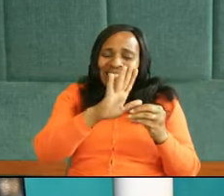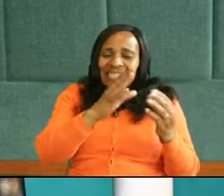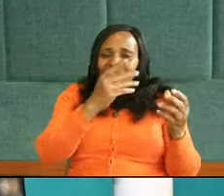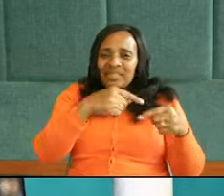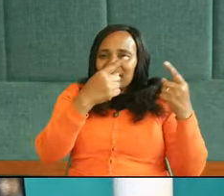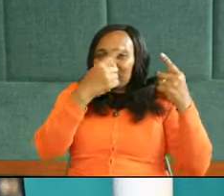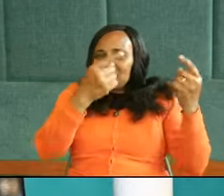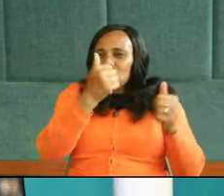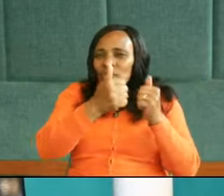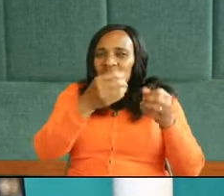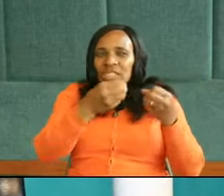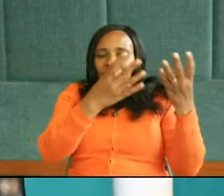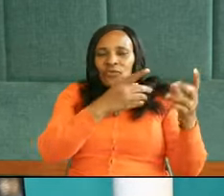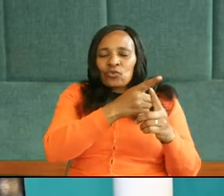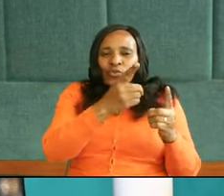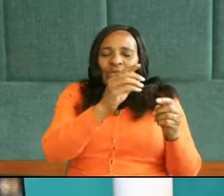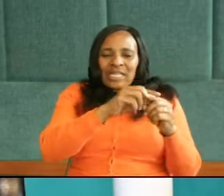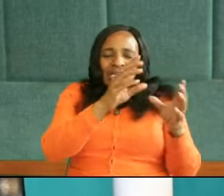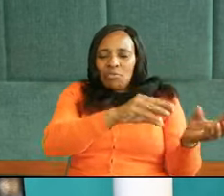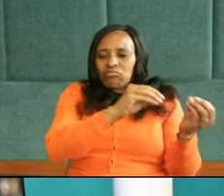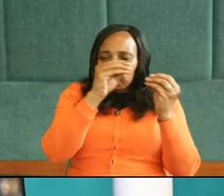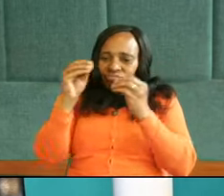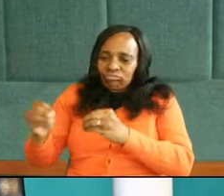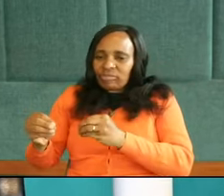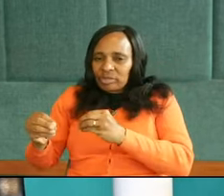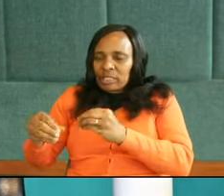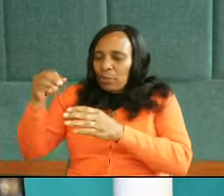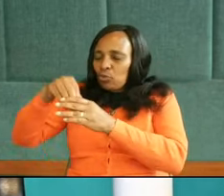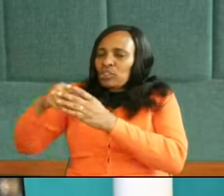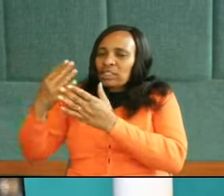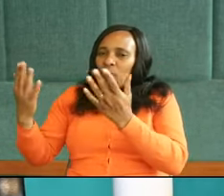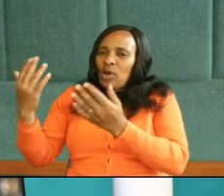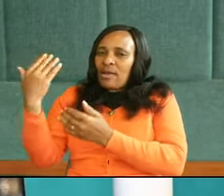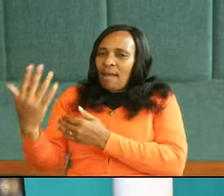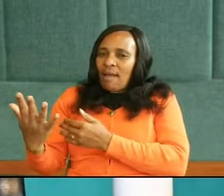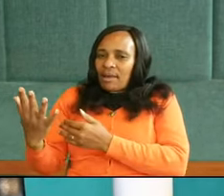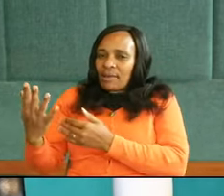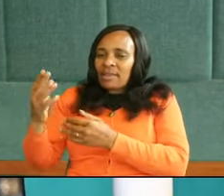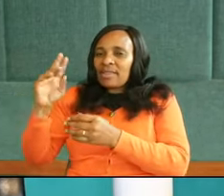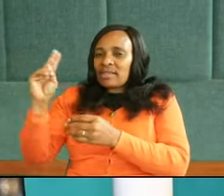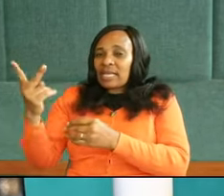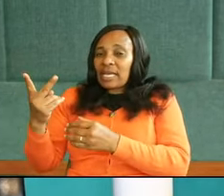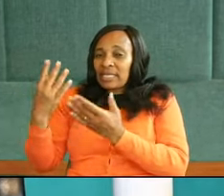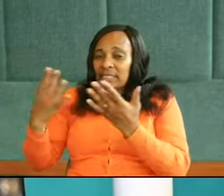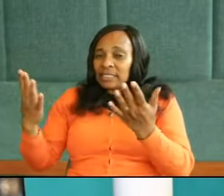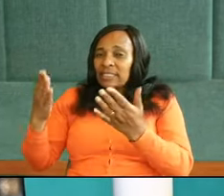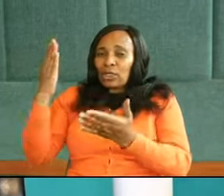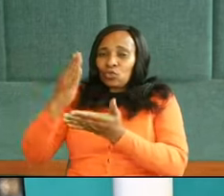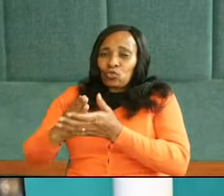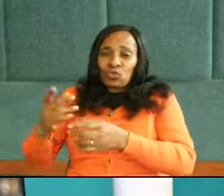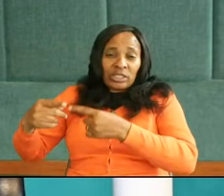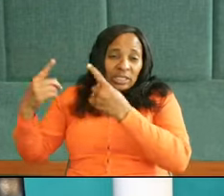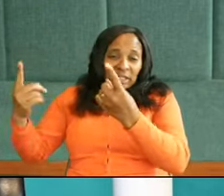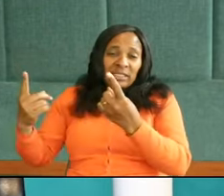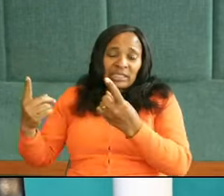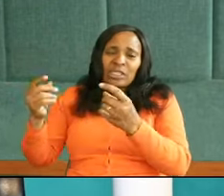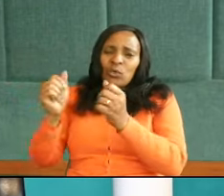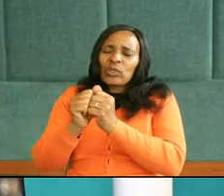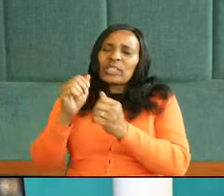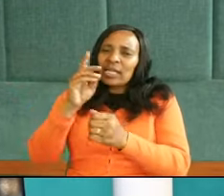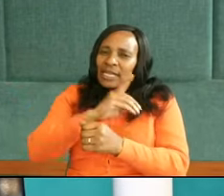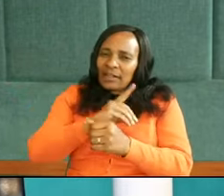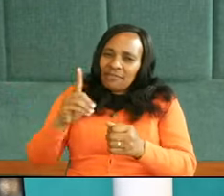you, away from you and puts it to someone else's hand. Yeah. And that's where I see the second point, which is what true success is with